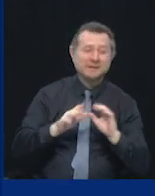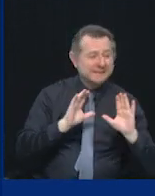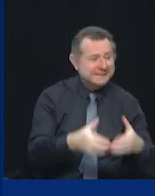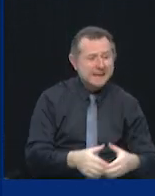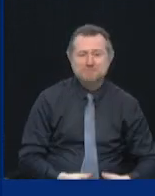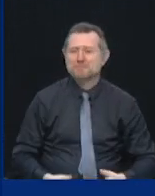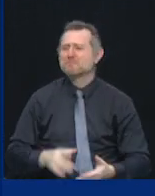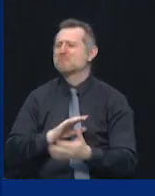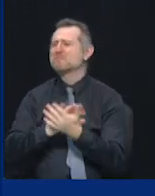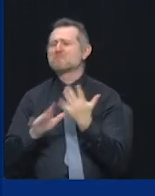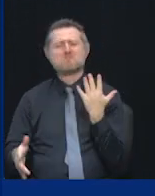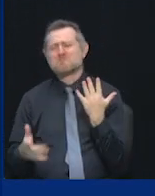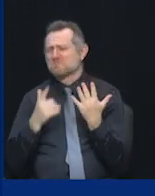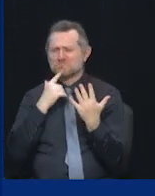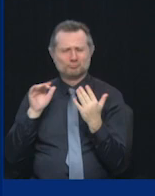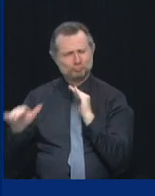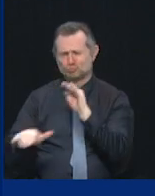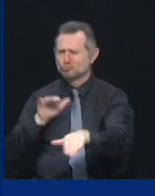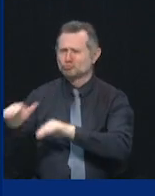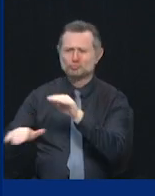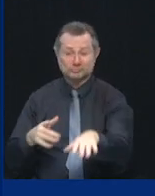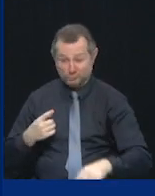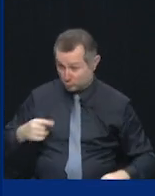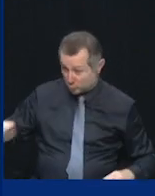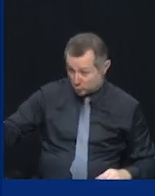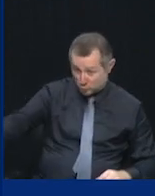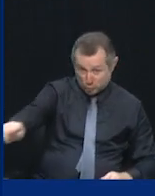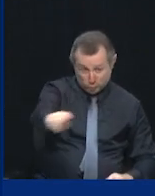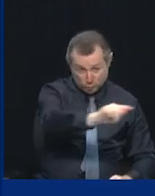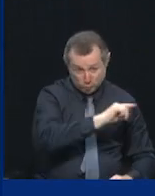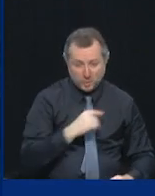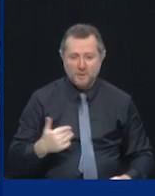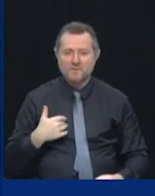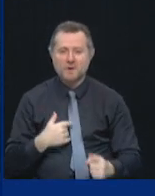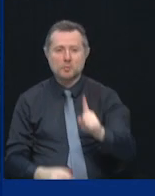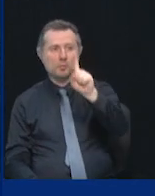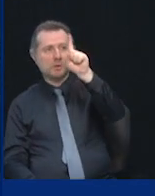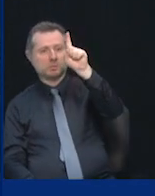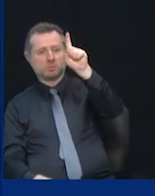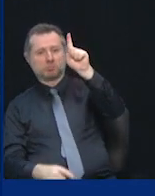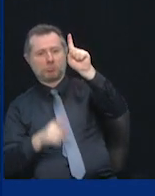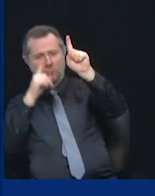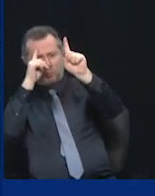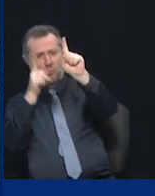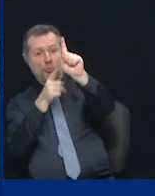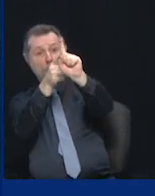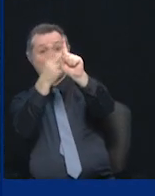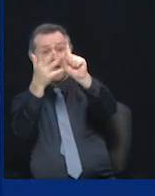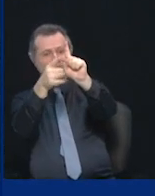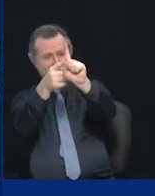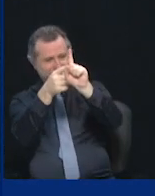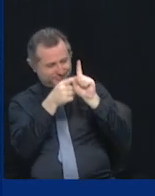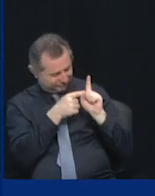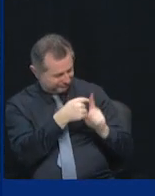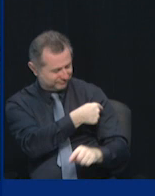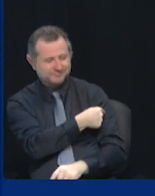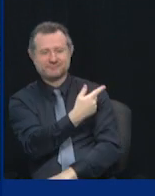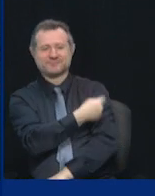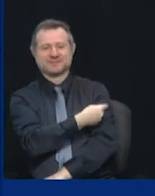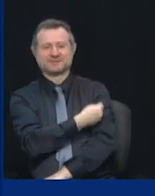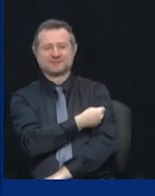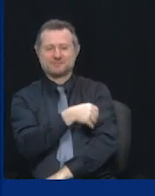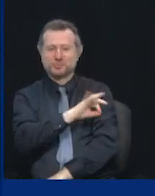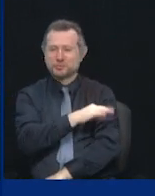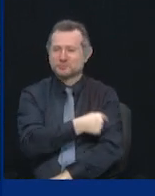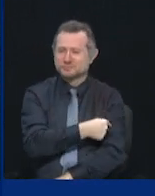as I'm concerned, we all have one goal: get people vaccinated. And that brings us to